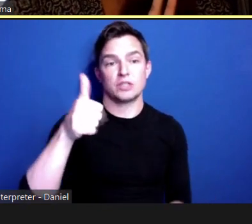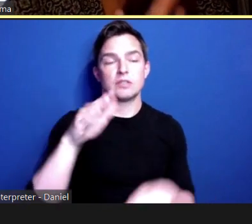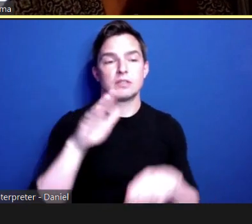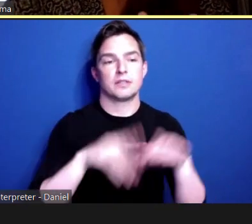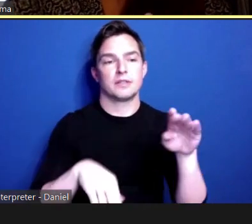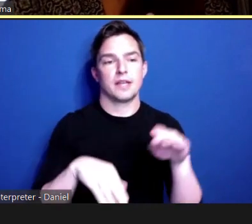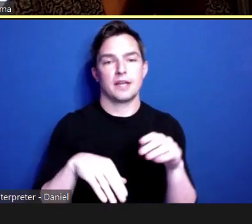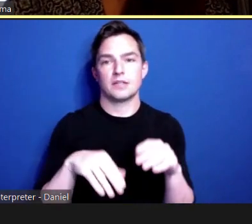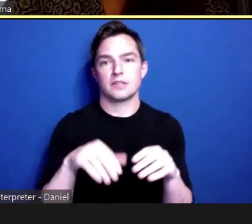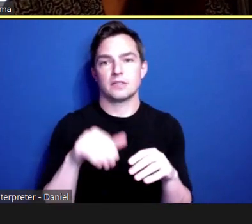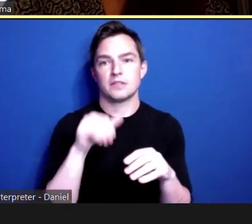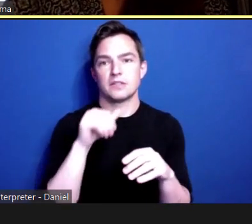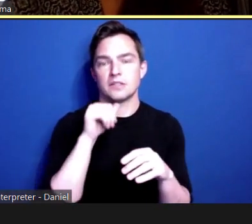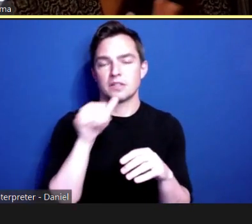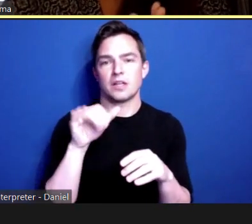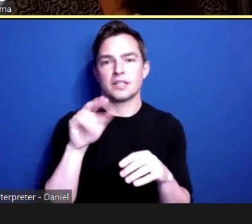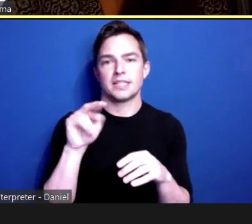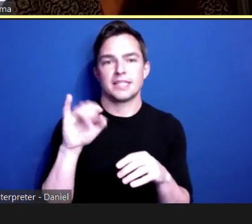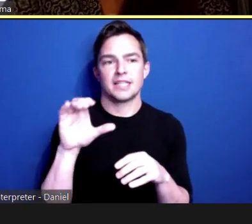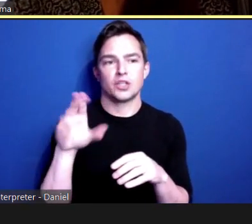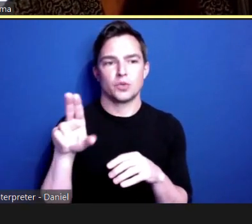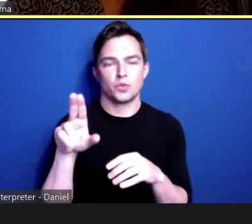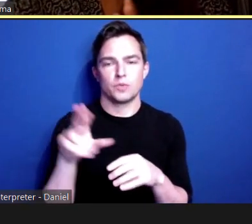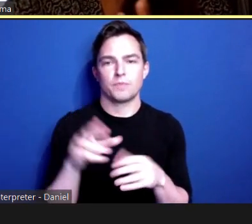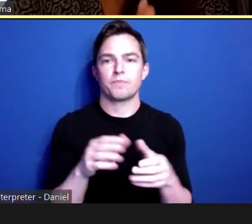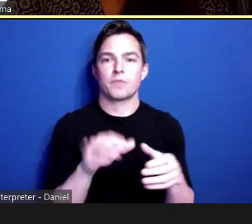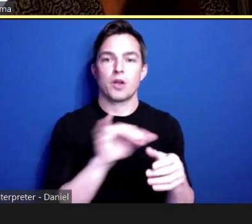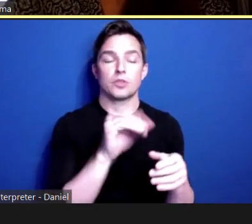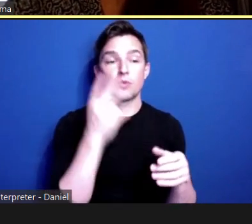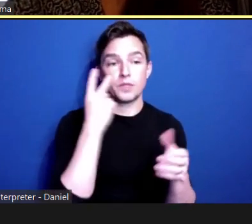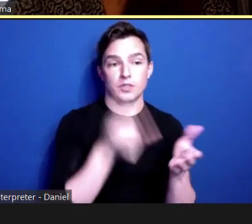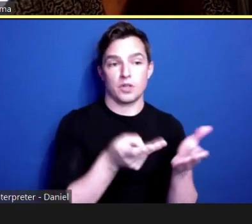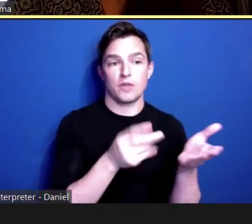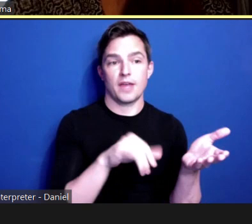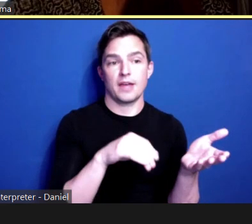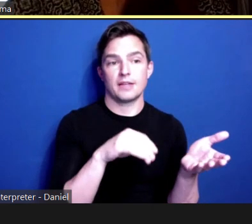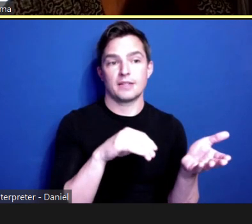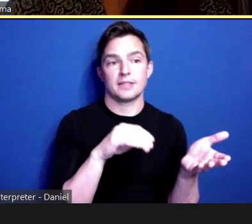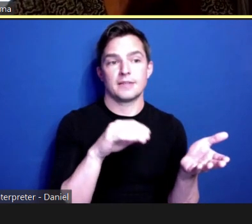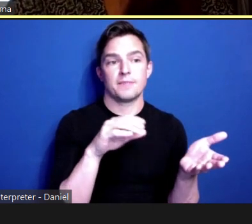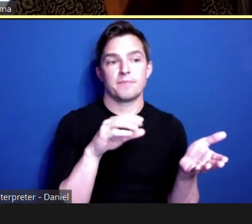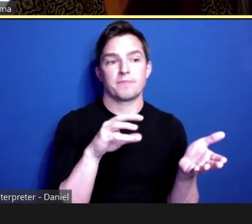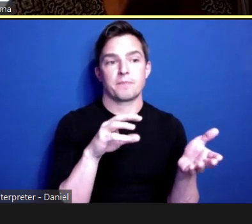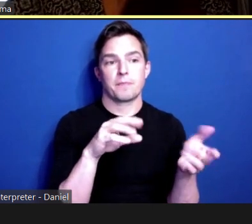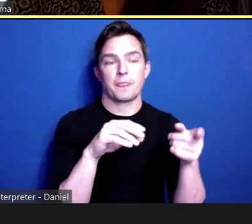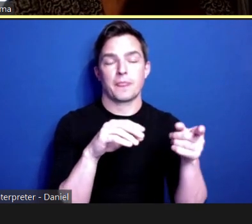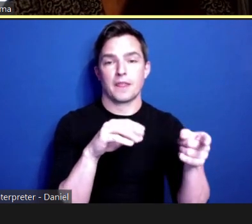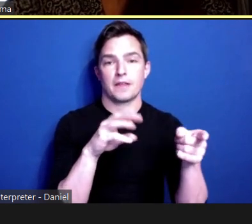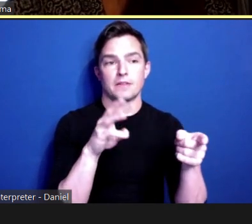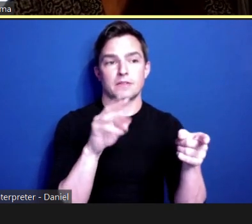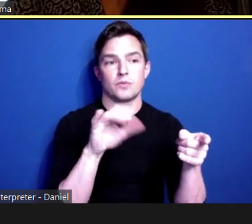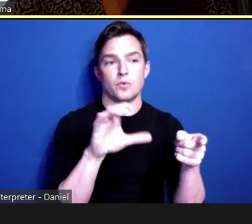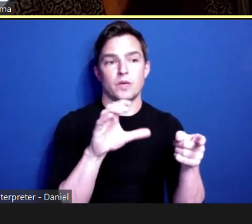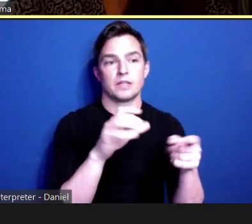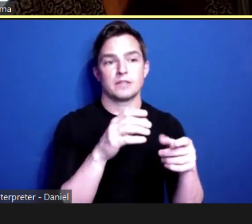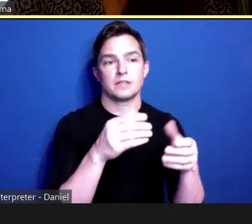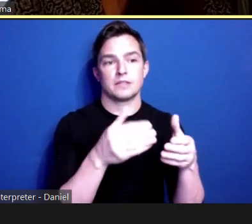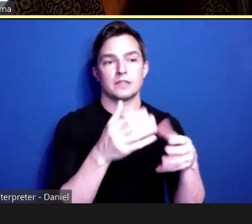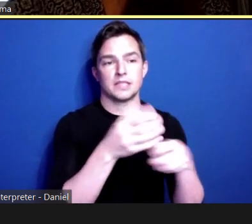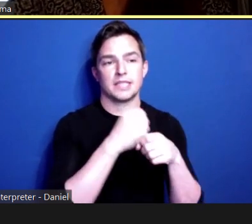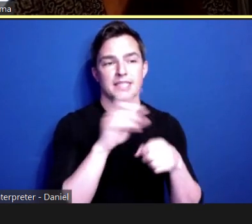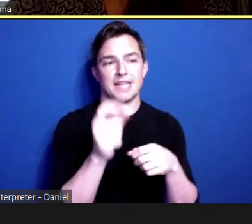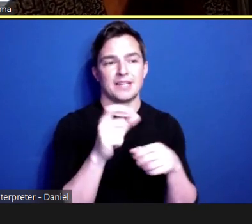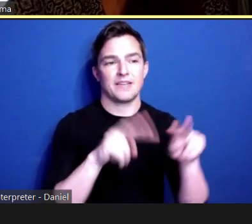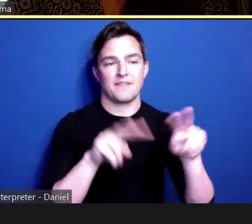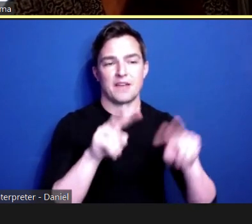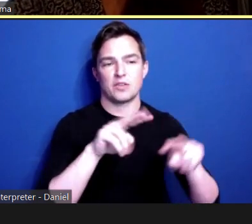for non-NICU infants. We also saw that the odds of WIC babies receiving diagnostic evaluation